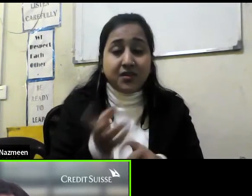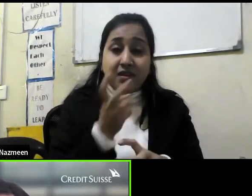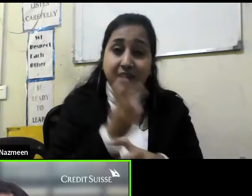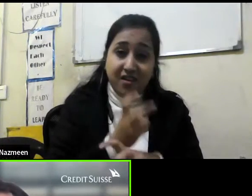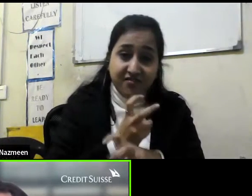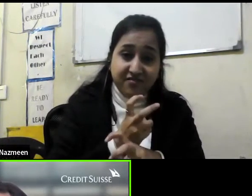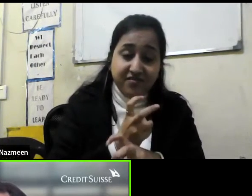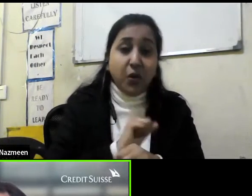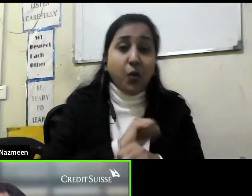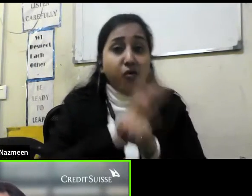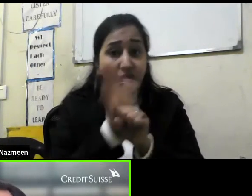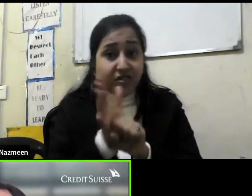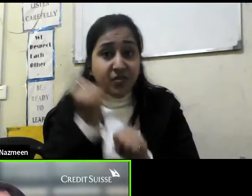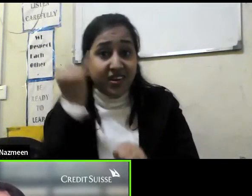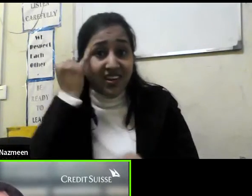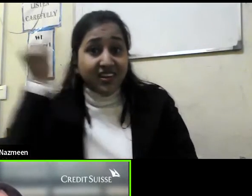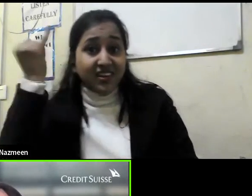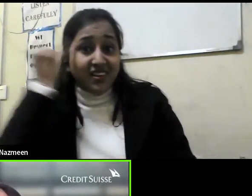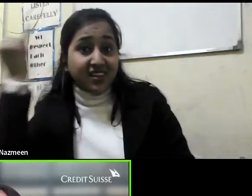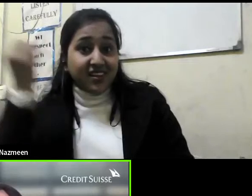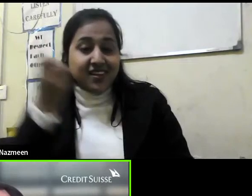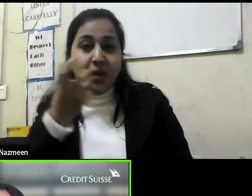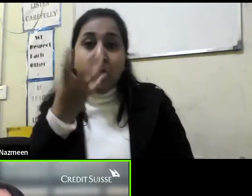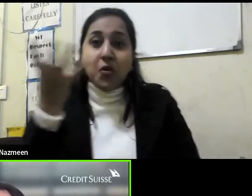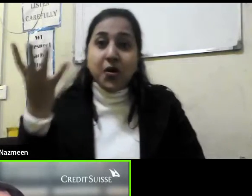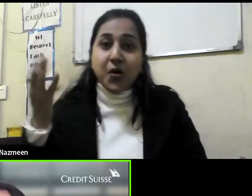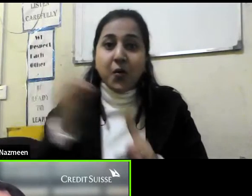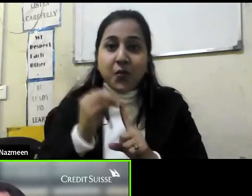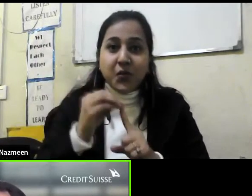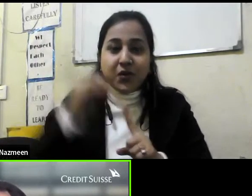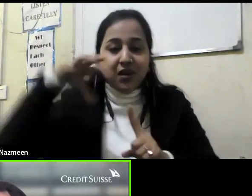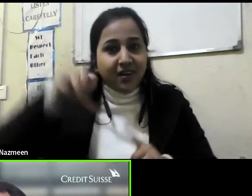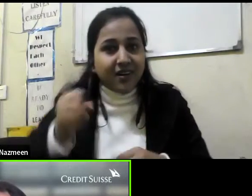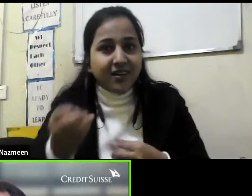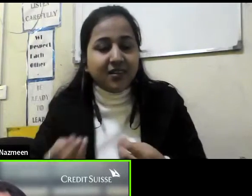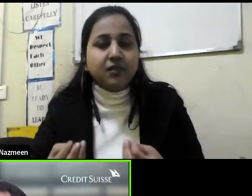has created a number of opportunities